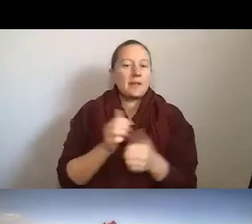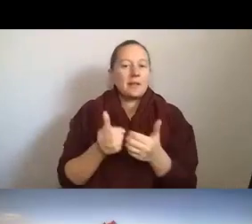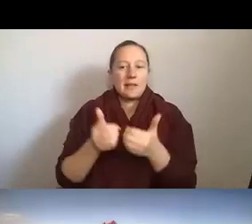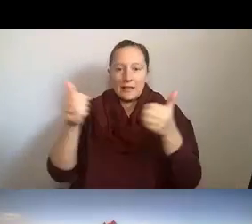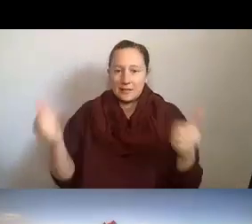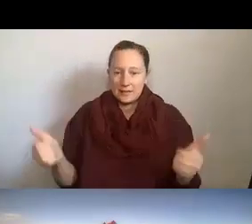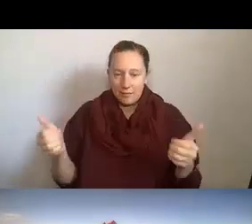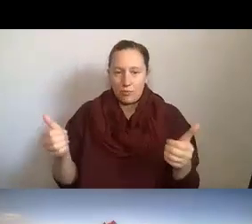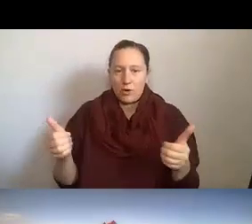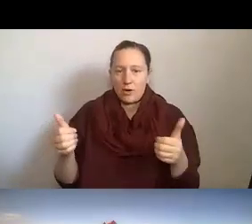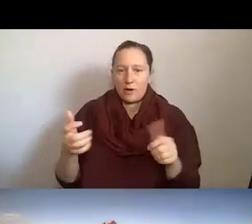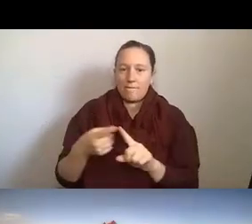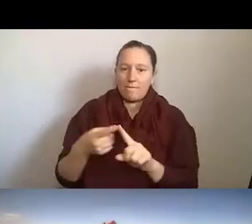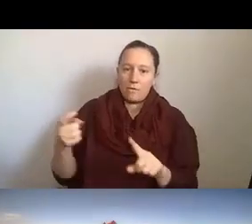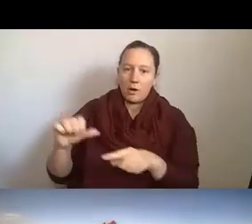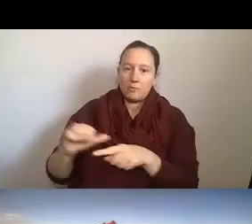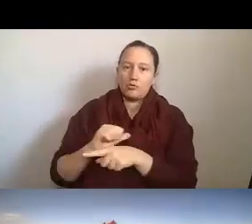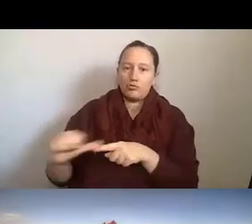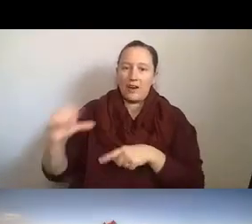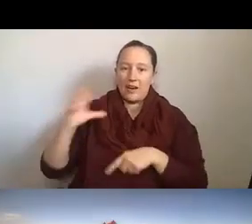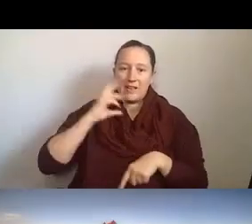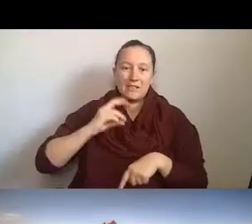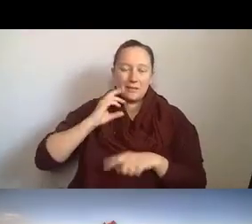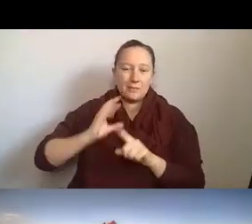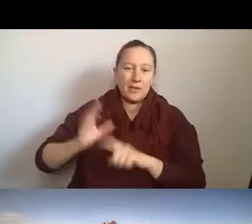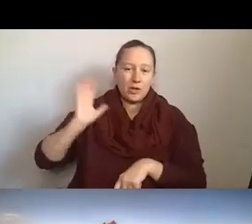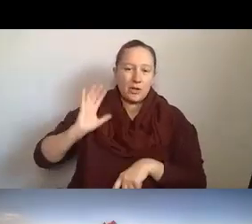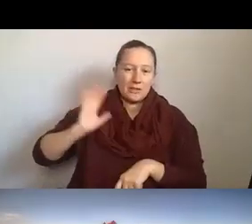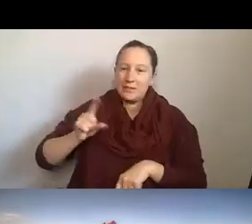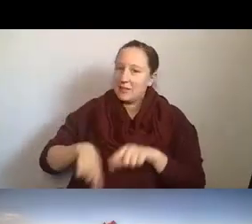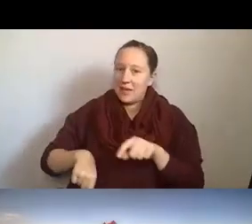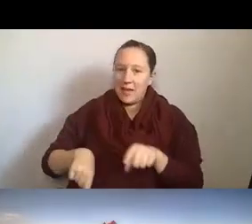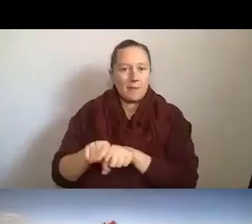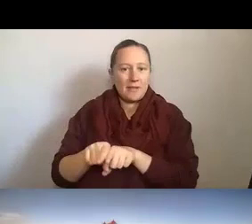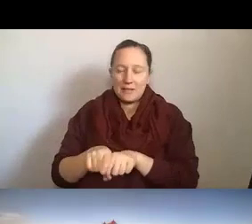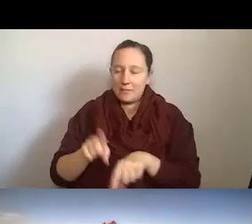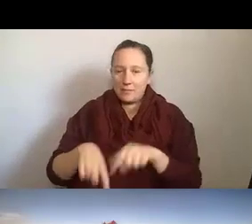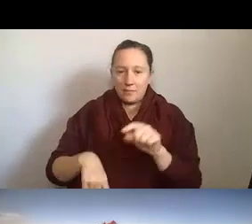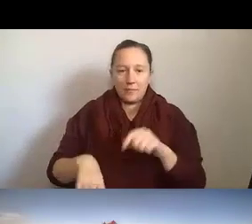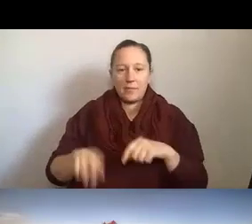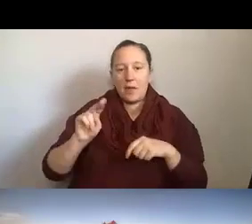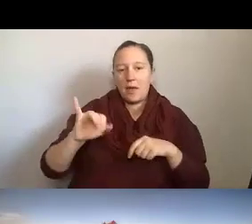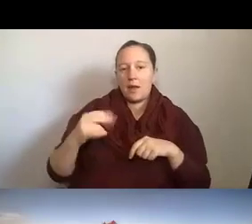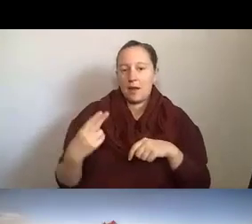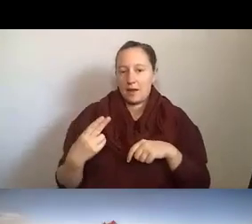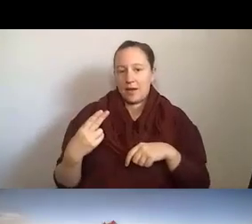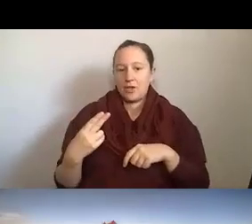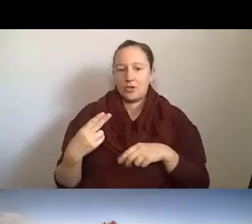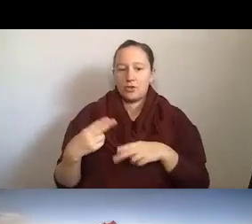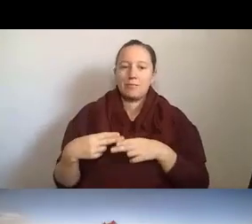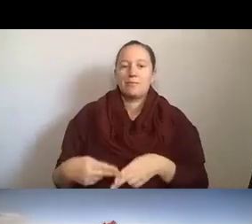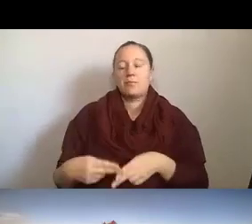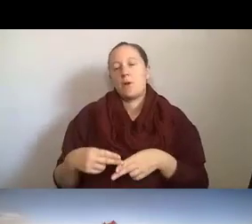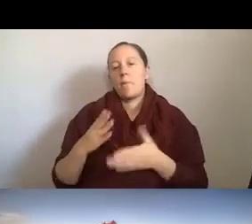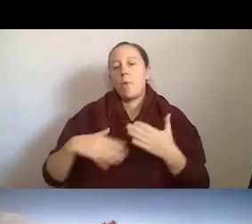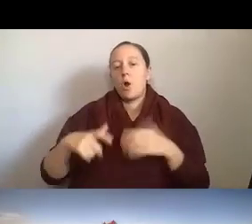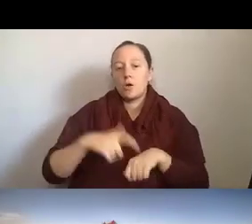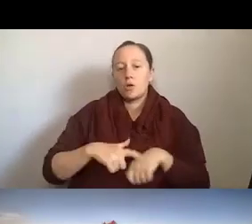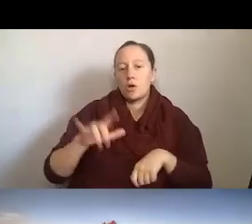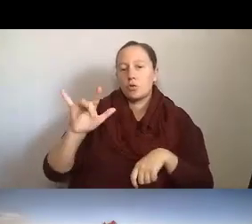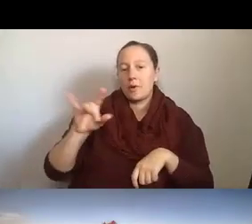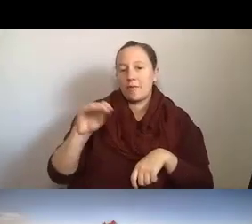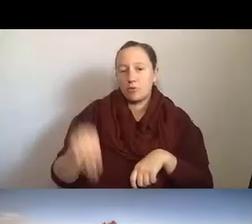So you can also, the trainee can also receive compensation. Compensation is totally different than supplementation